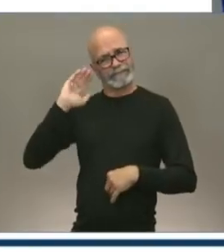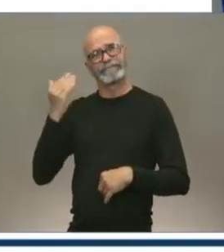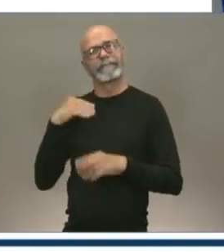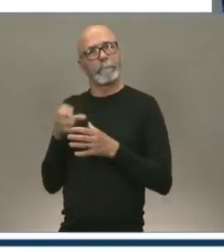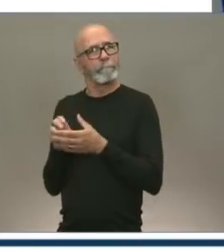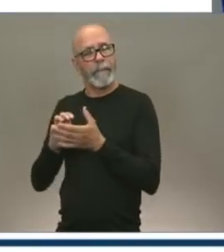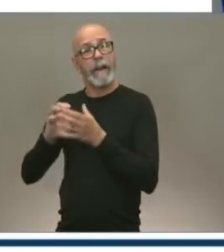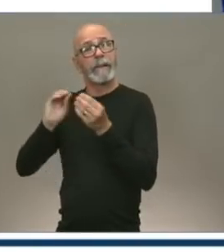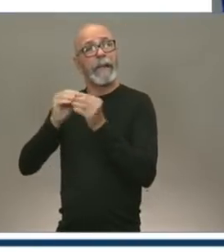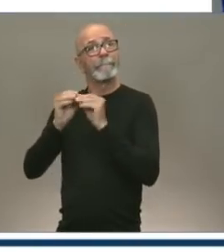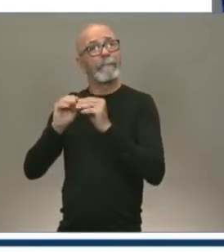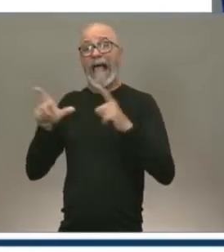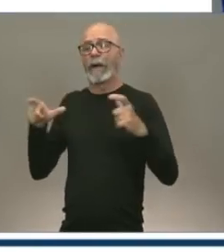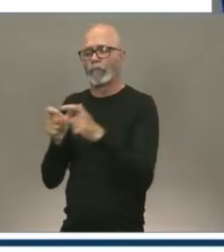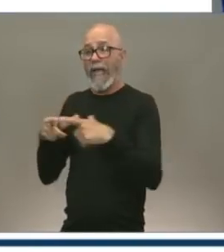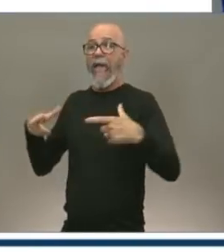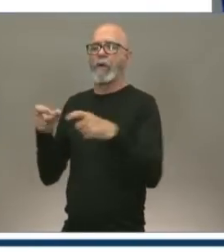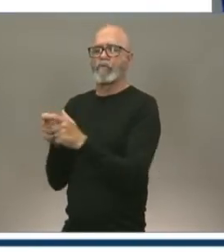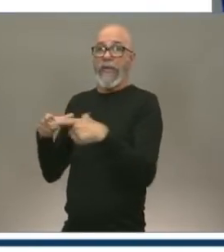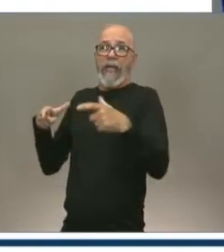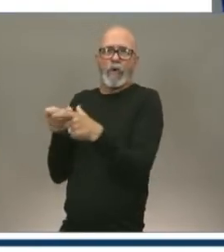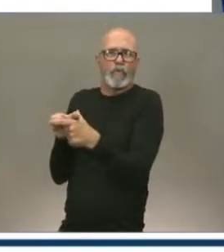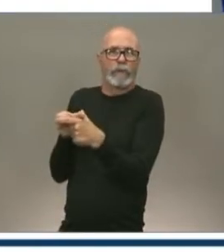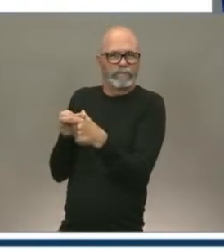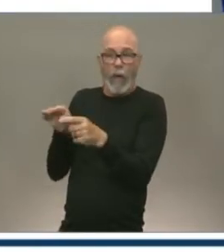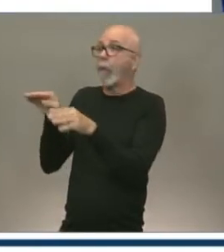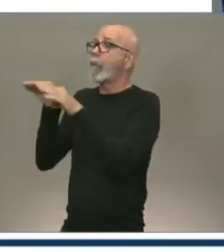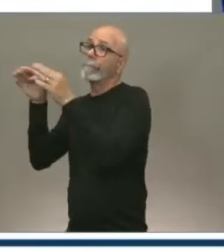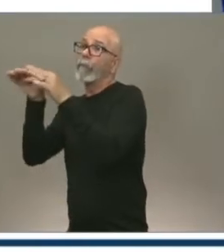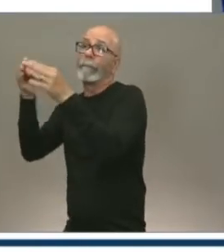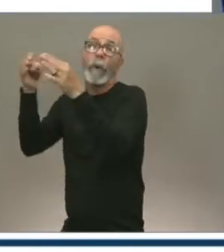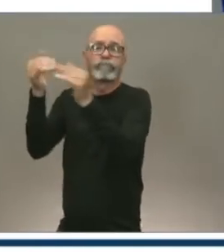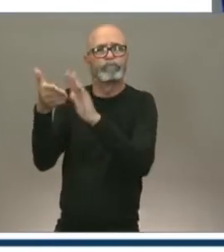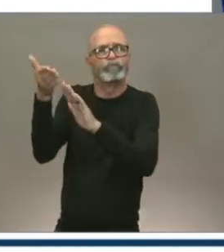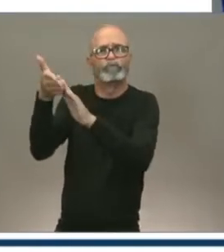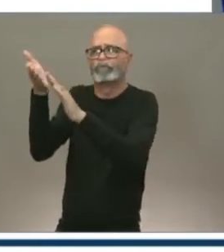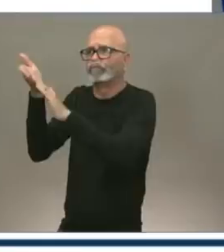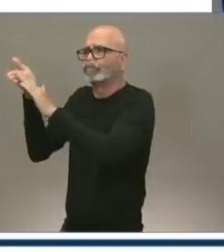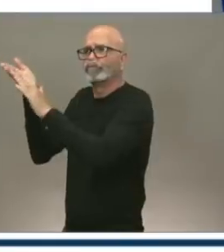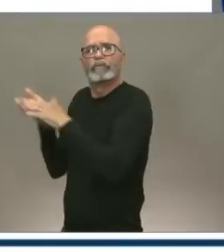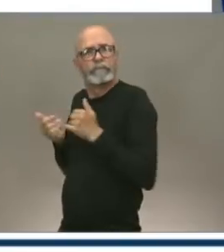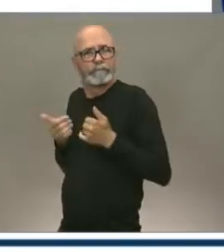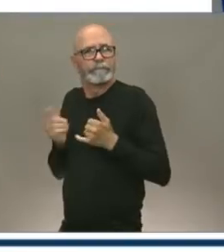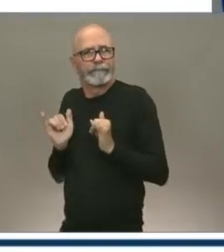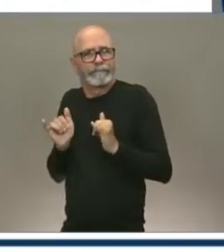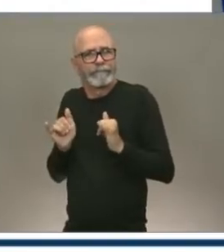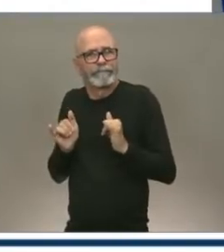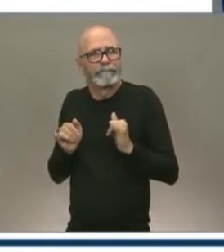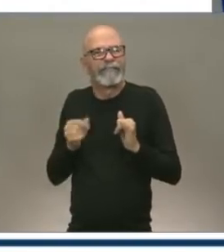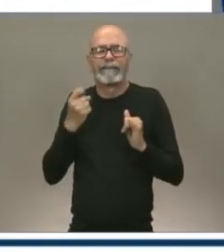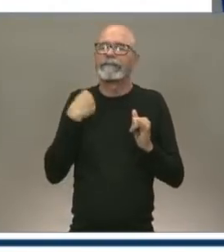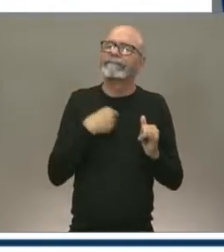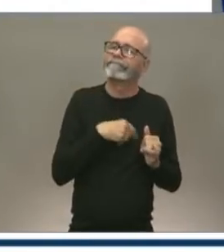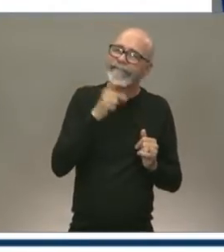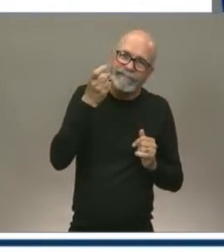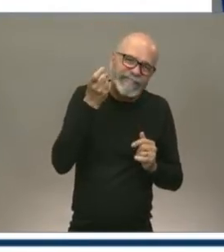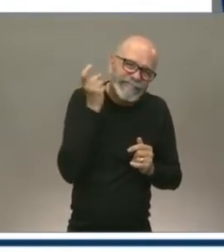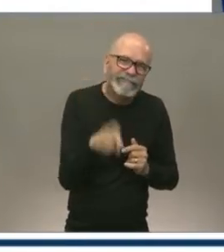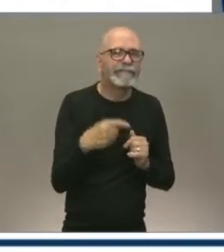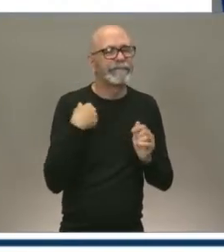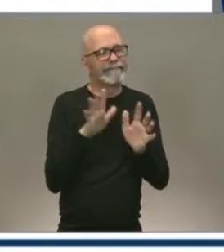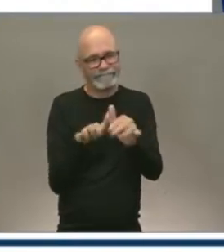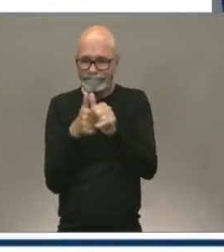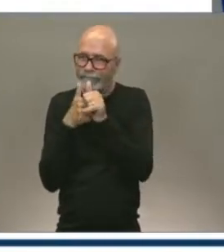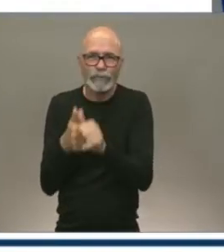of our businesses open. While the Atlantic provinces must continue to remain vigilant, the region has been a model